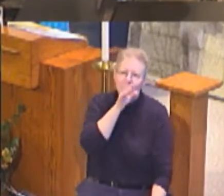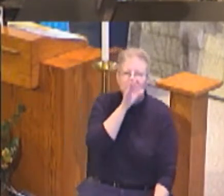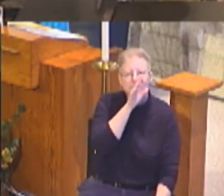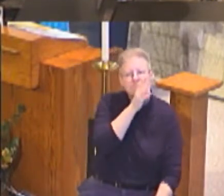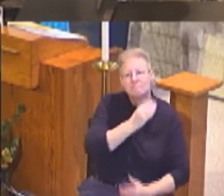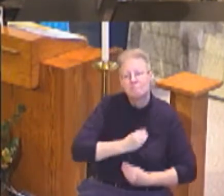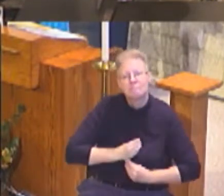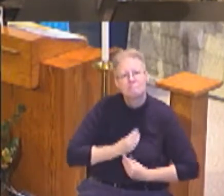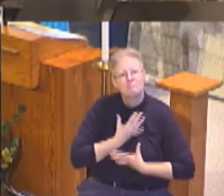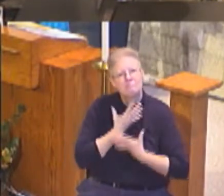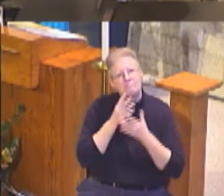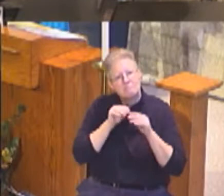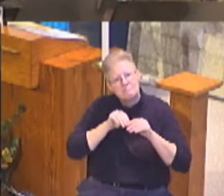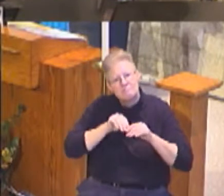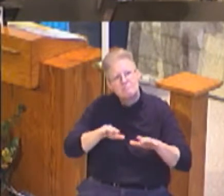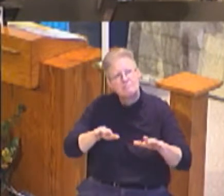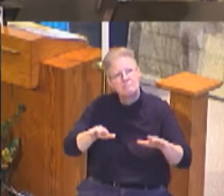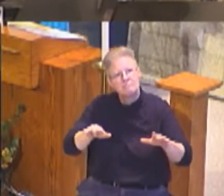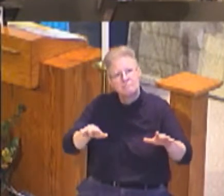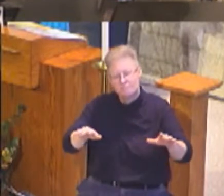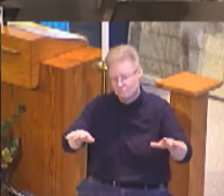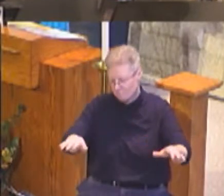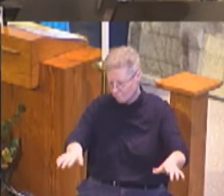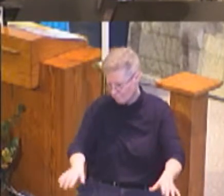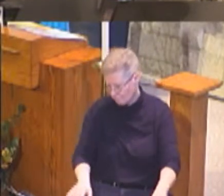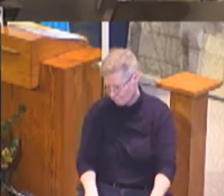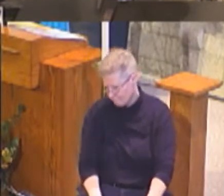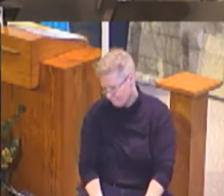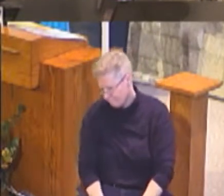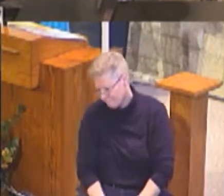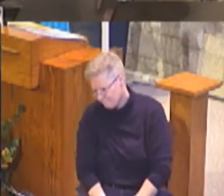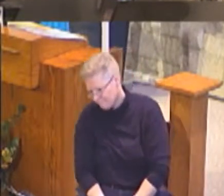gift to all inspire,